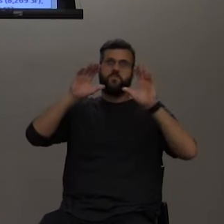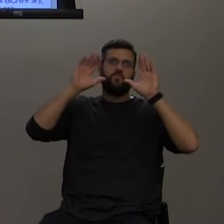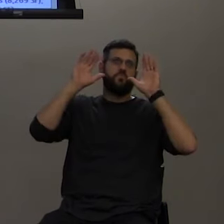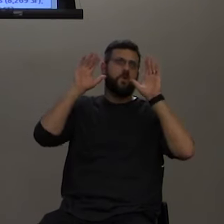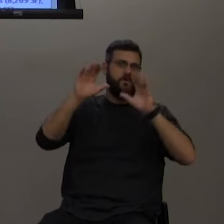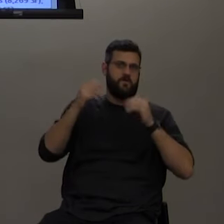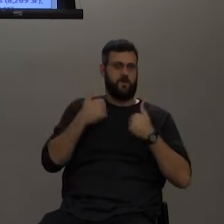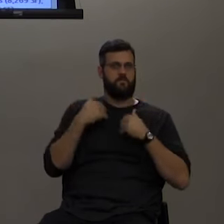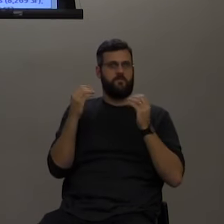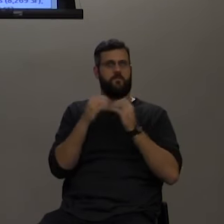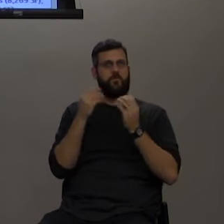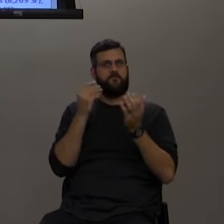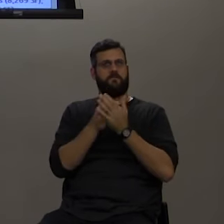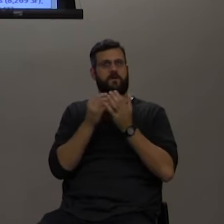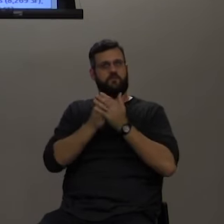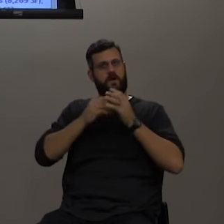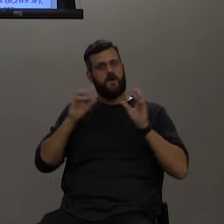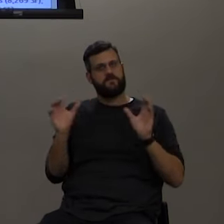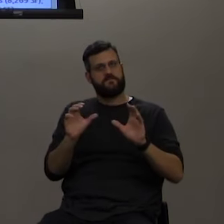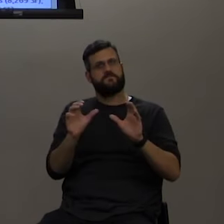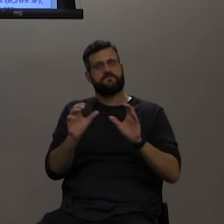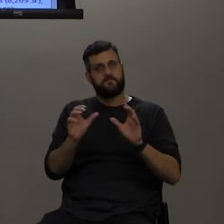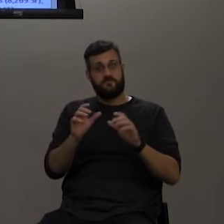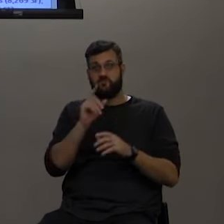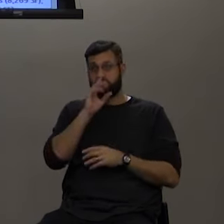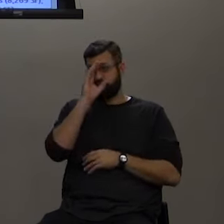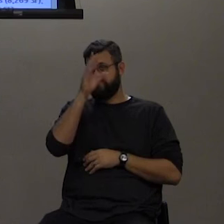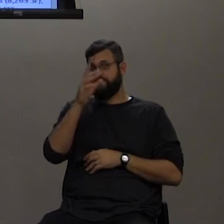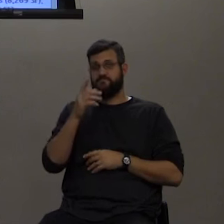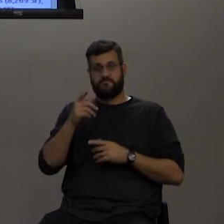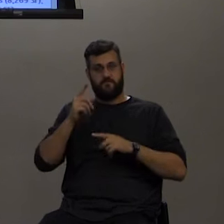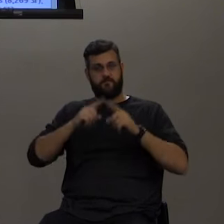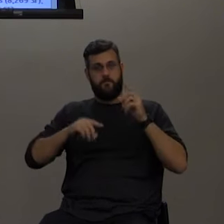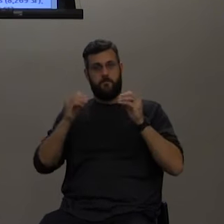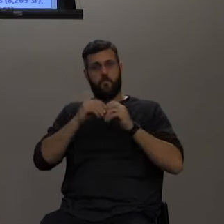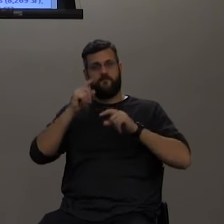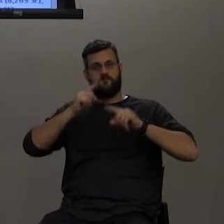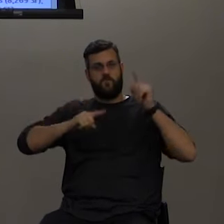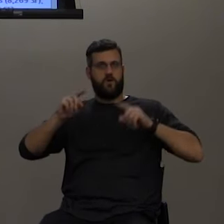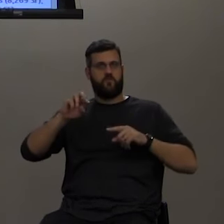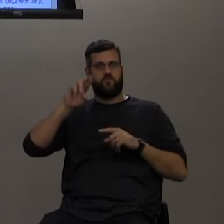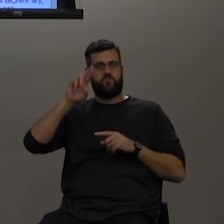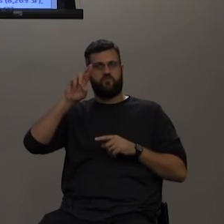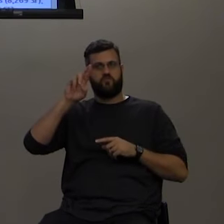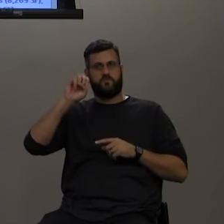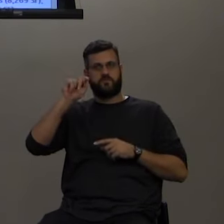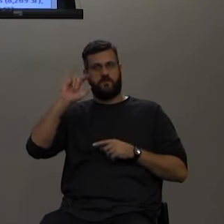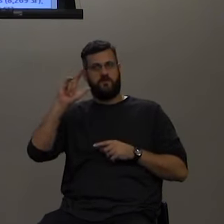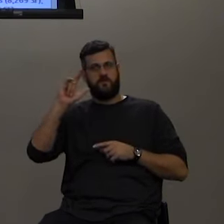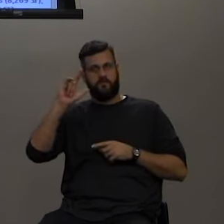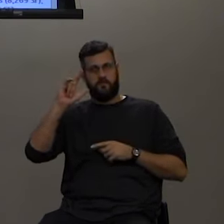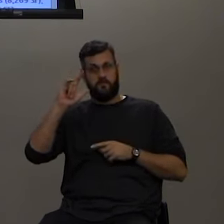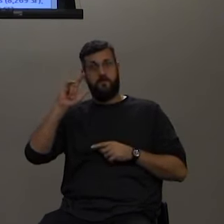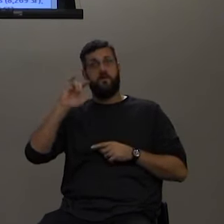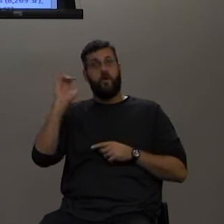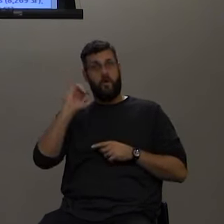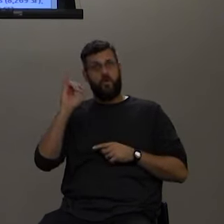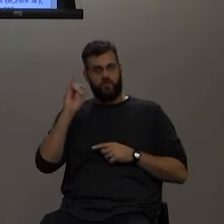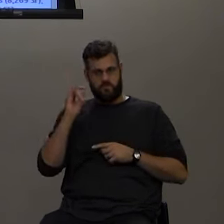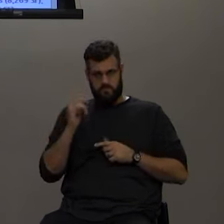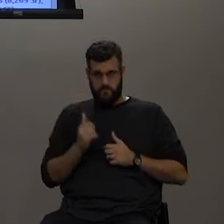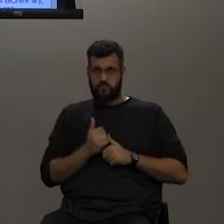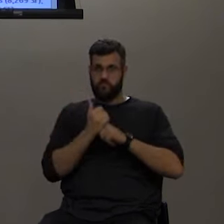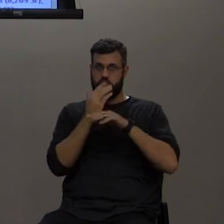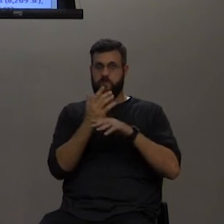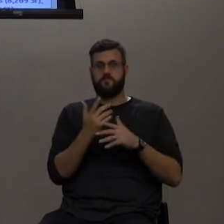have more activity than, and frankly, a greater variety of retail than we generally would if we were just serving our population. It also creates a lot of challenge